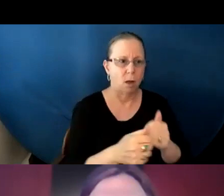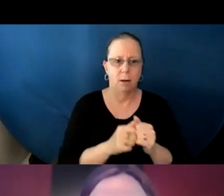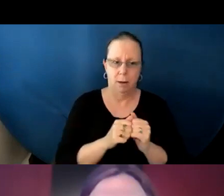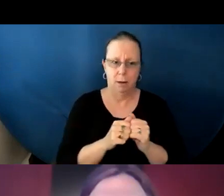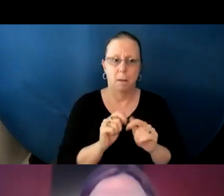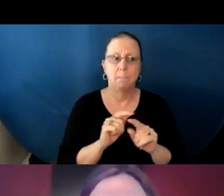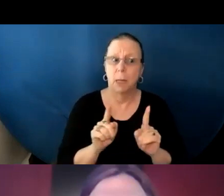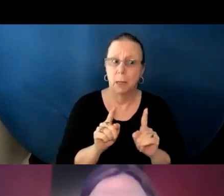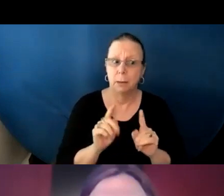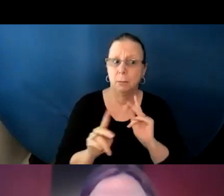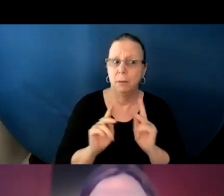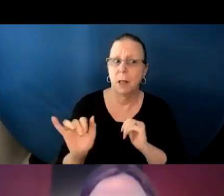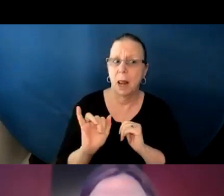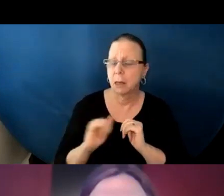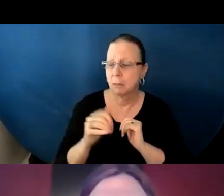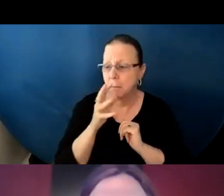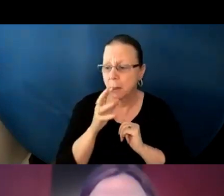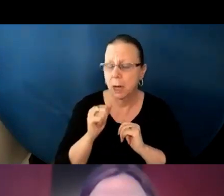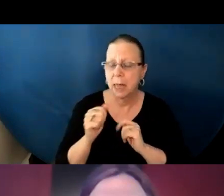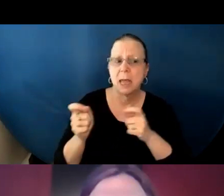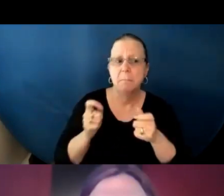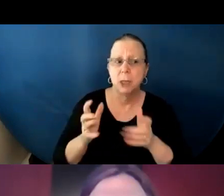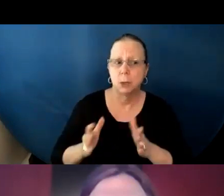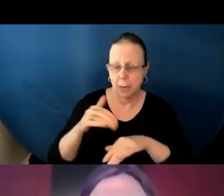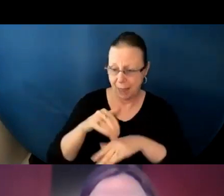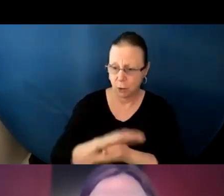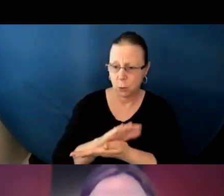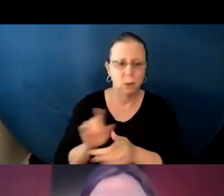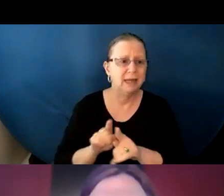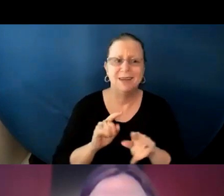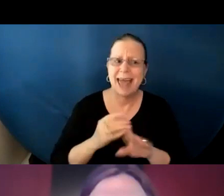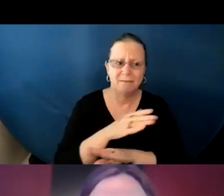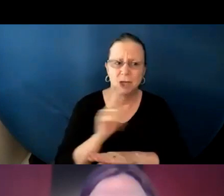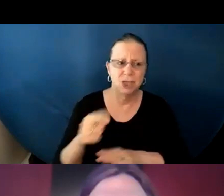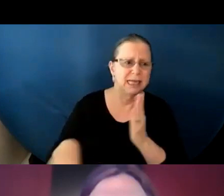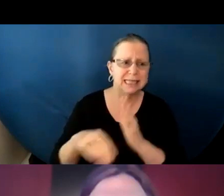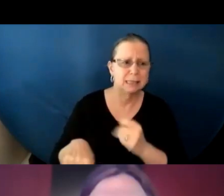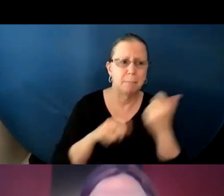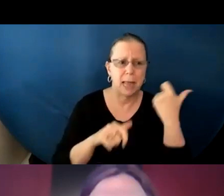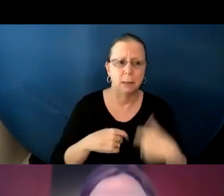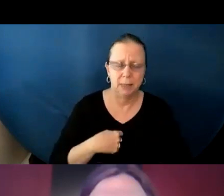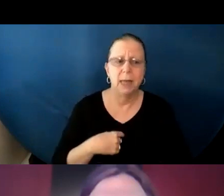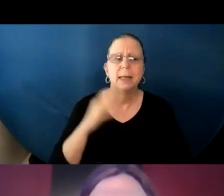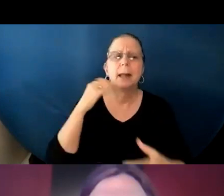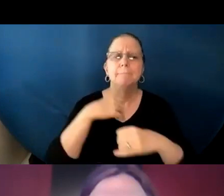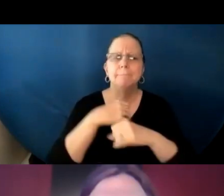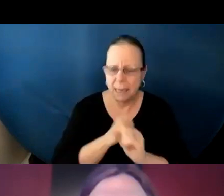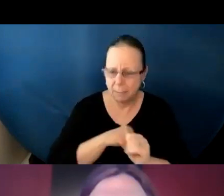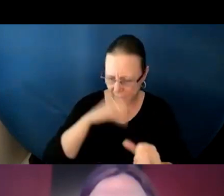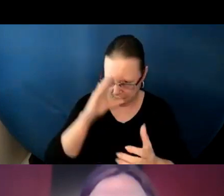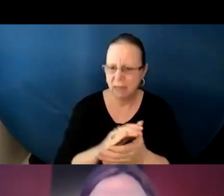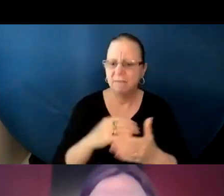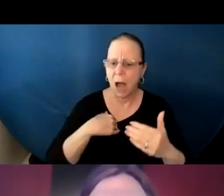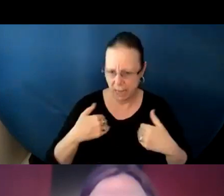but there were people like my mother and the administrator at the school, even after she expelled me, who made me believe I had a right to be